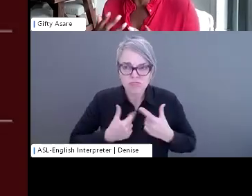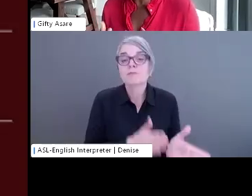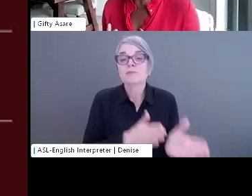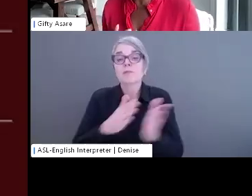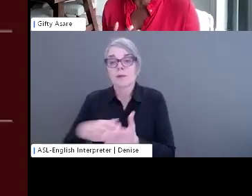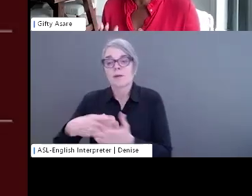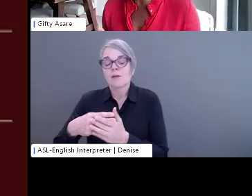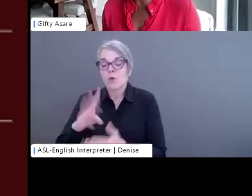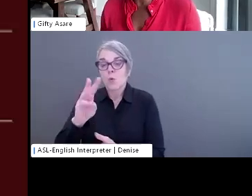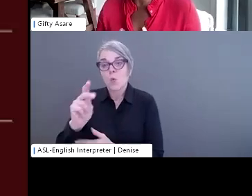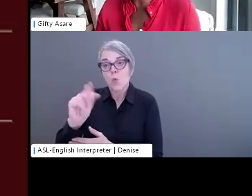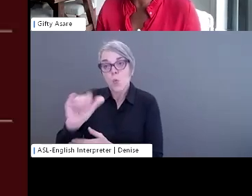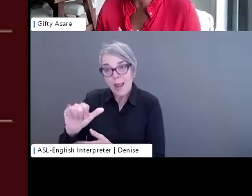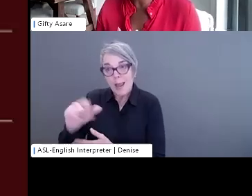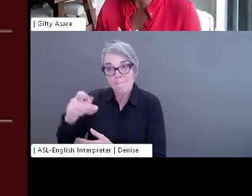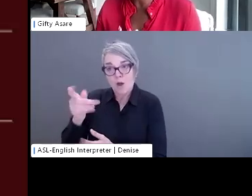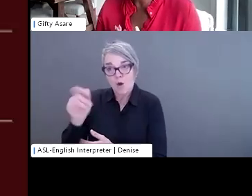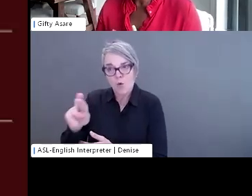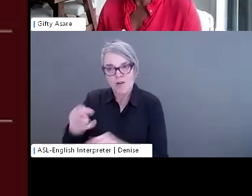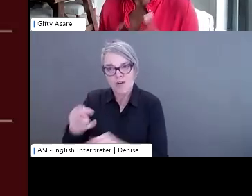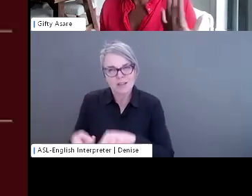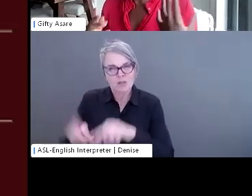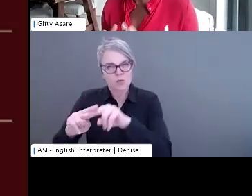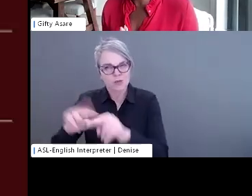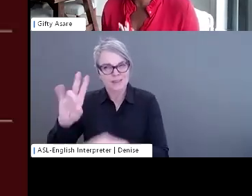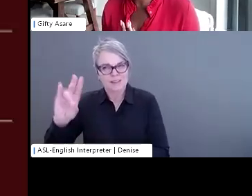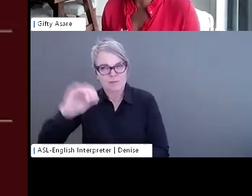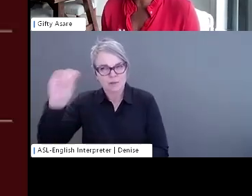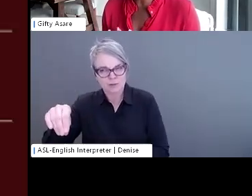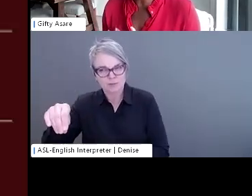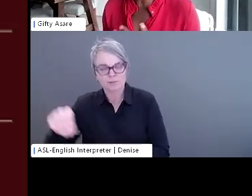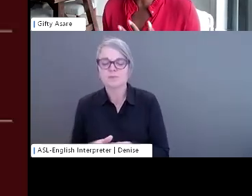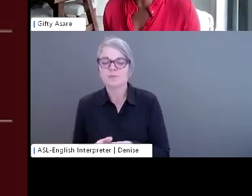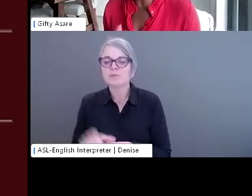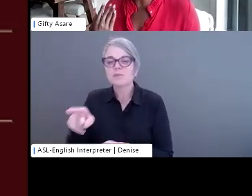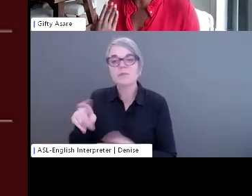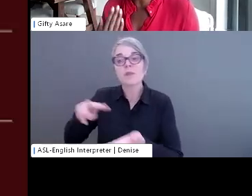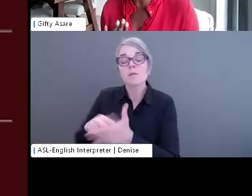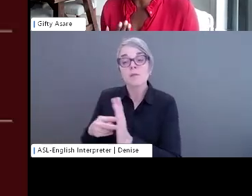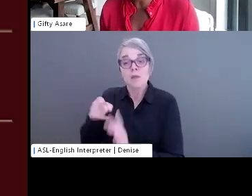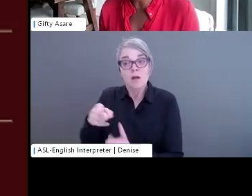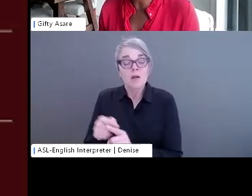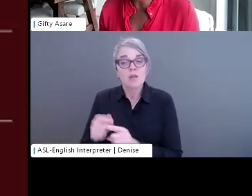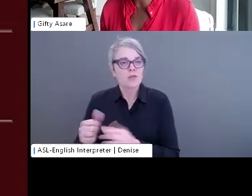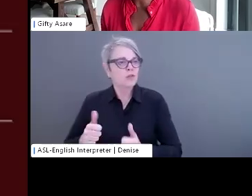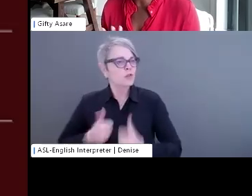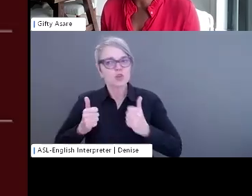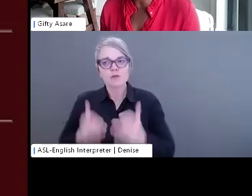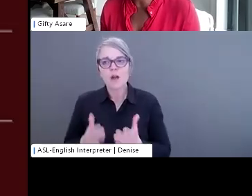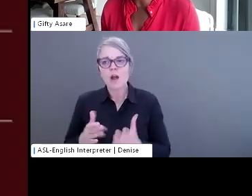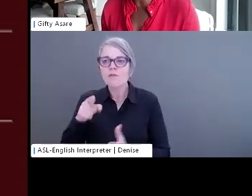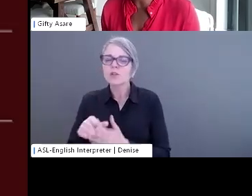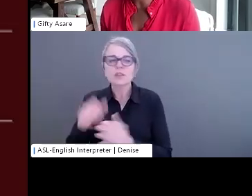pathways, which is way power, increasing by 7%. And that indicates that survivors became better at identifying the strategies, the